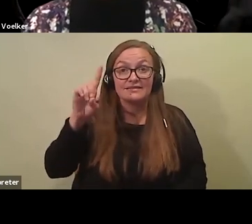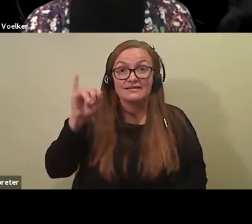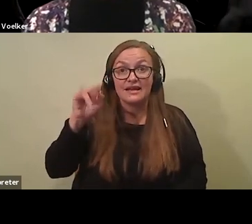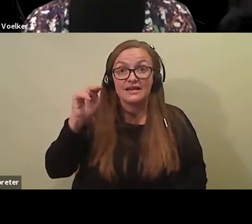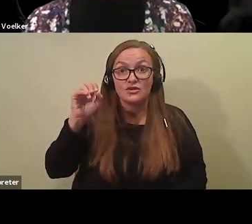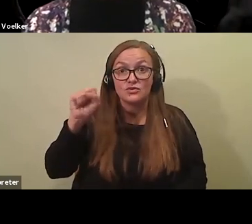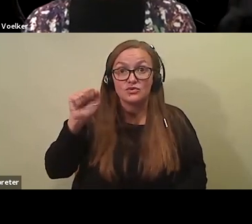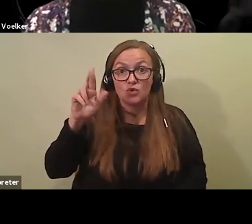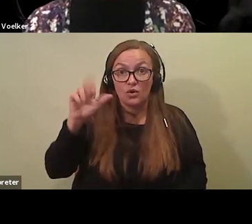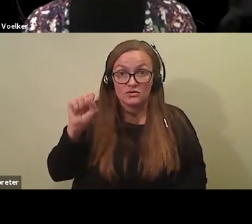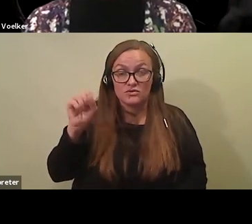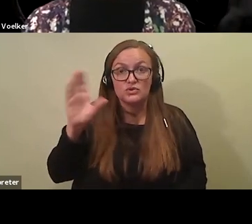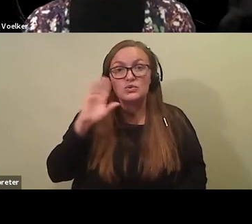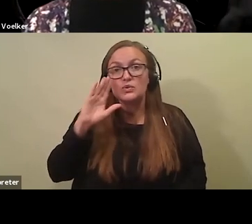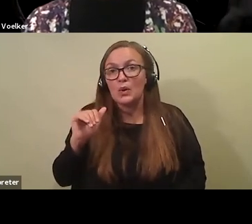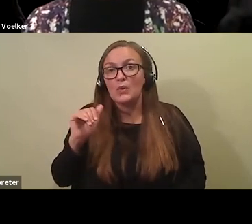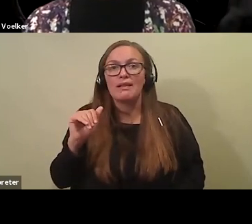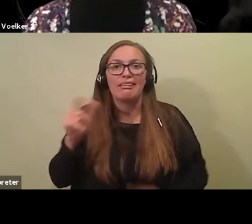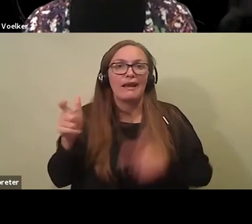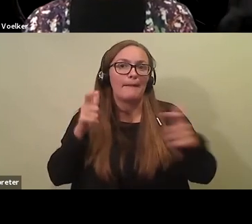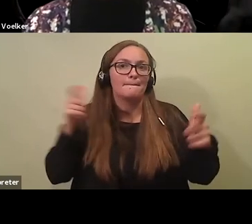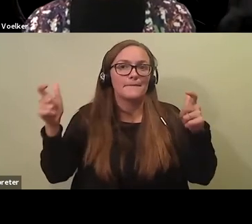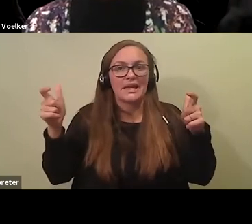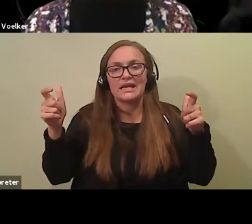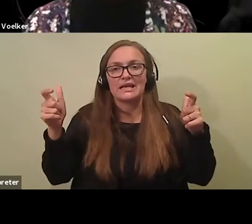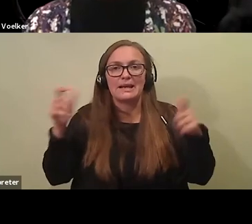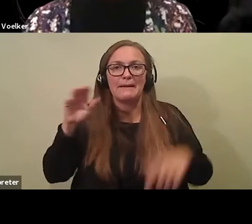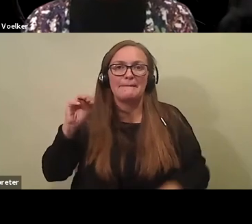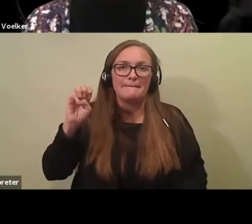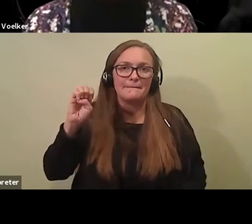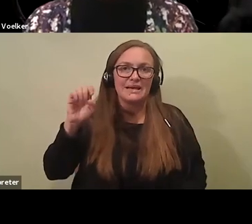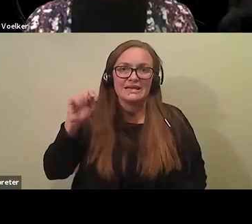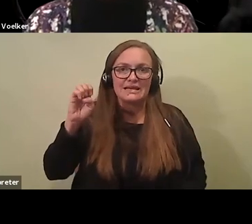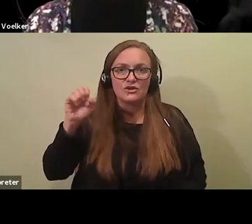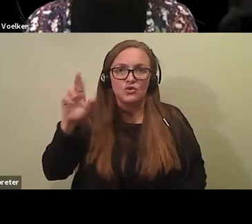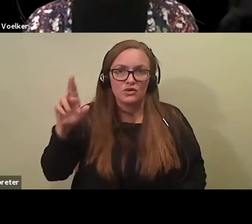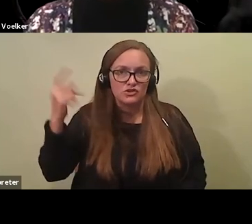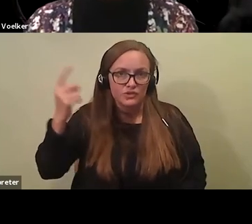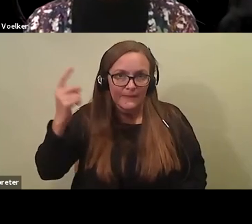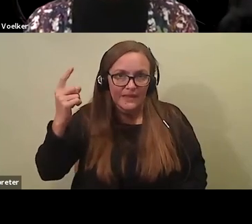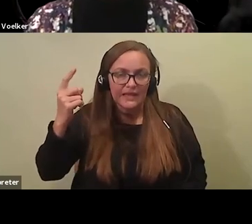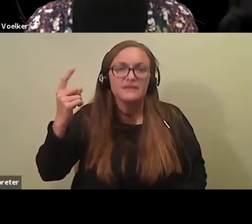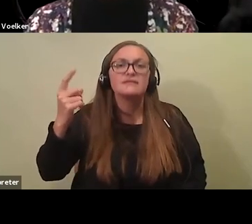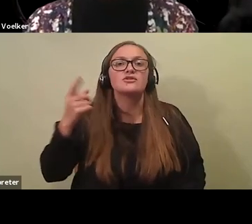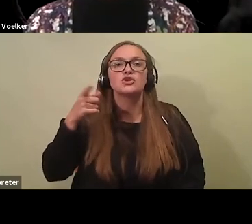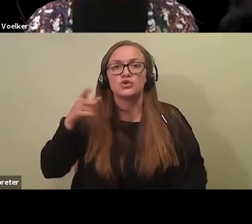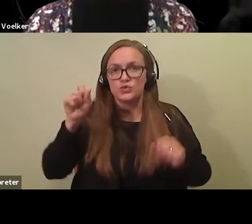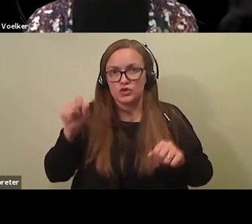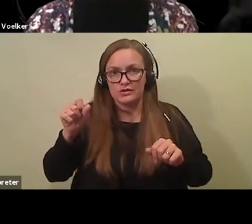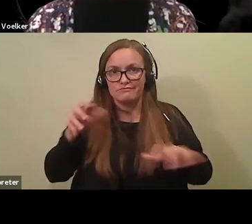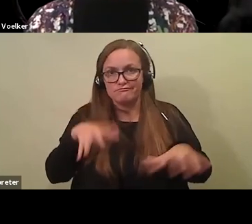weapon, like a you know, big meteor or something like that. Somehow you manage to hurl it, and